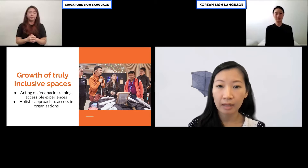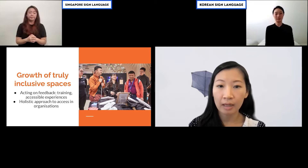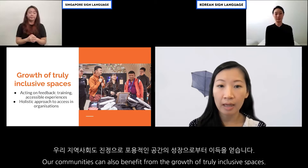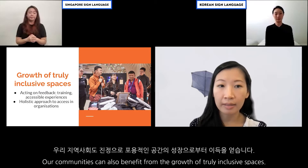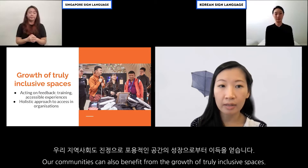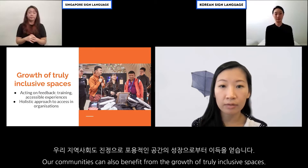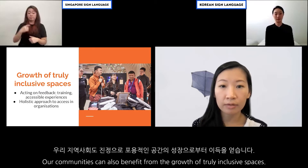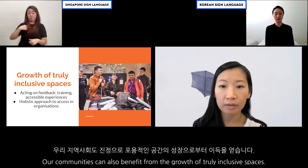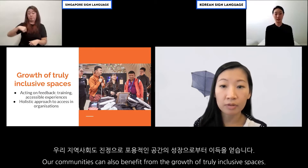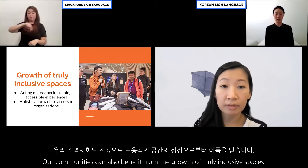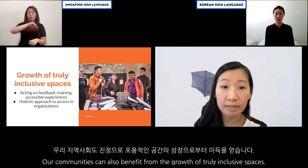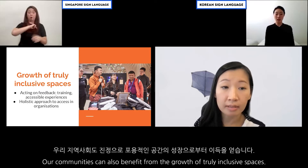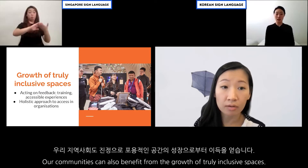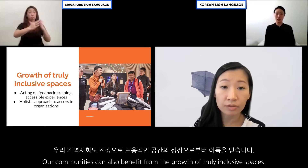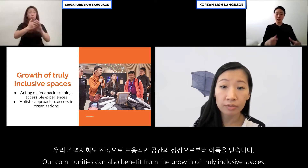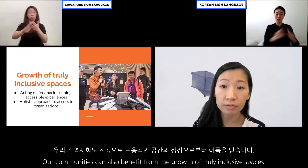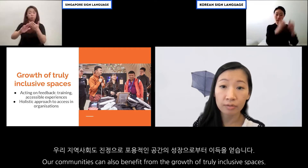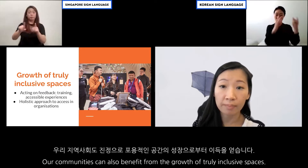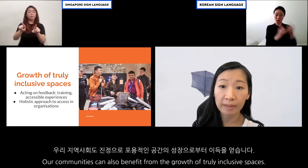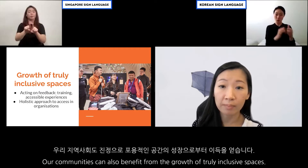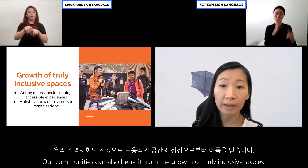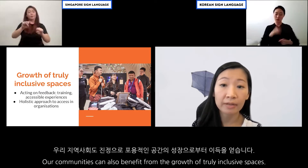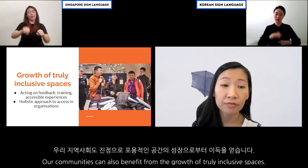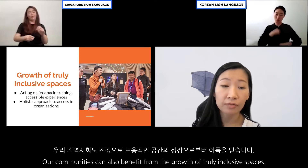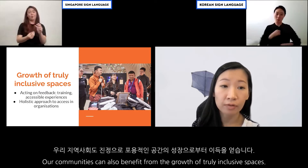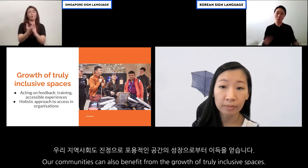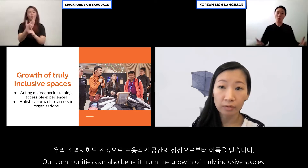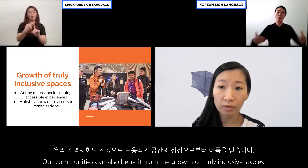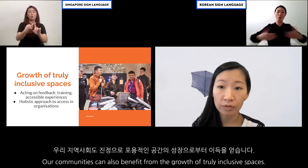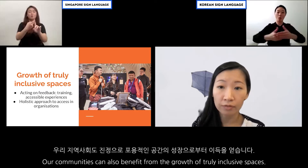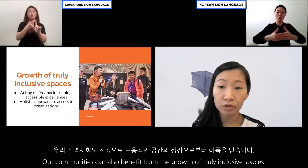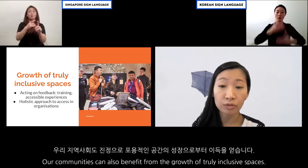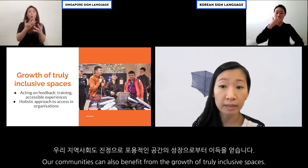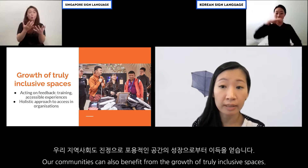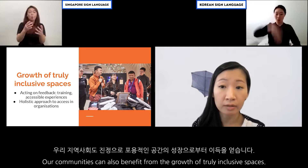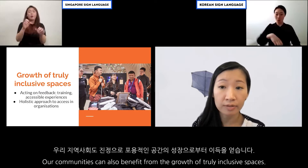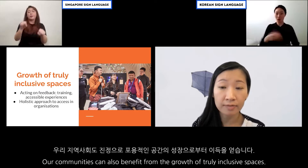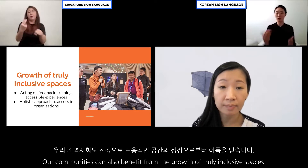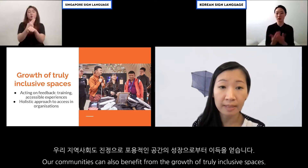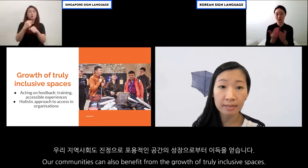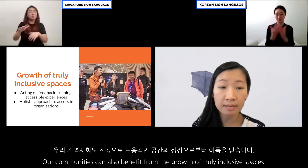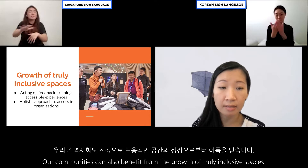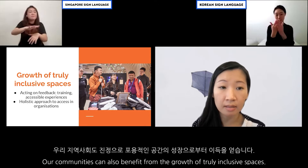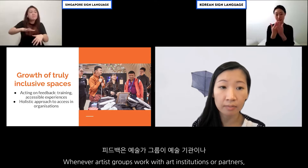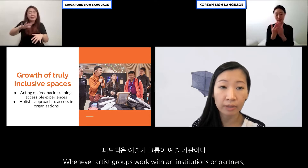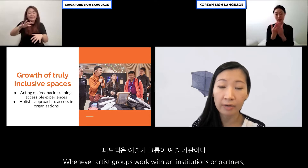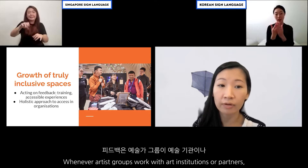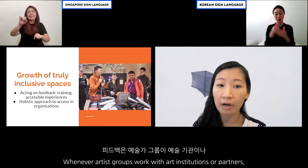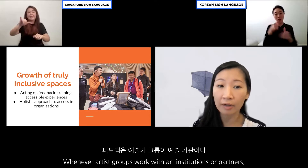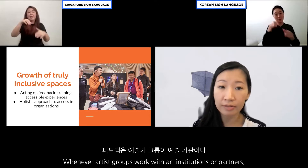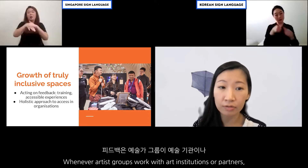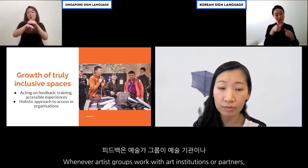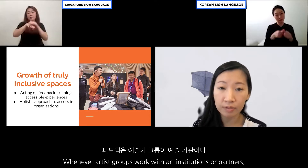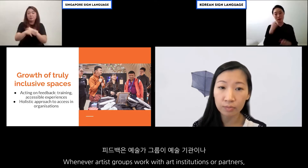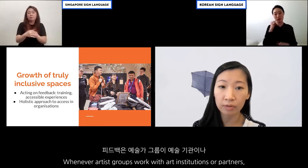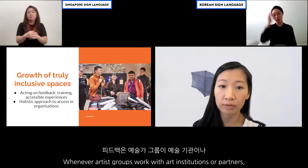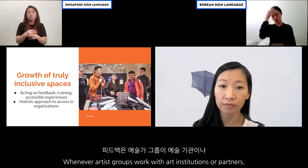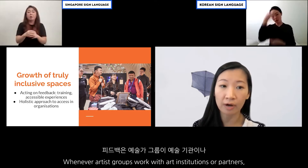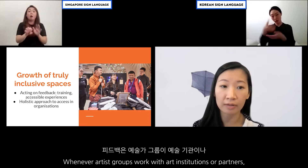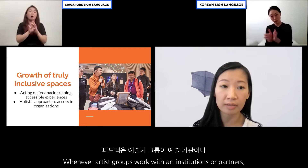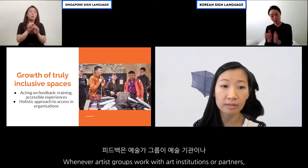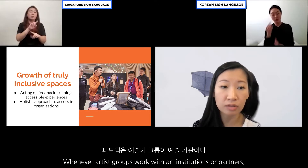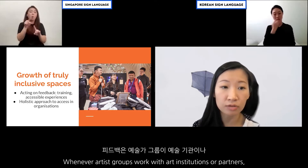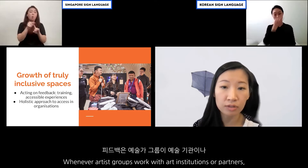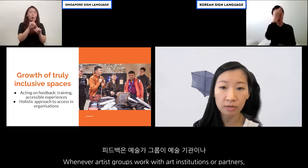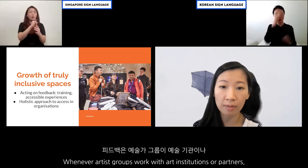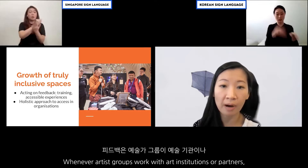Mm. And our communities can also benefit from the growth of truly inclusive spaces. Whenever artist groups work with